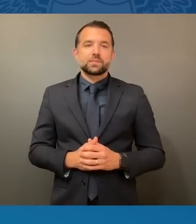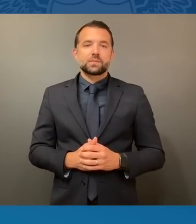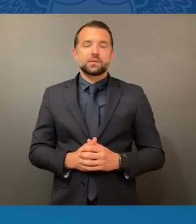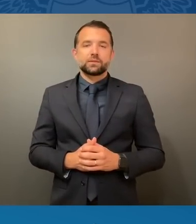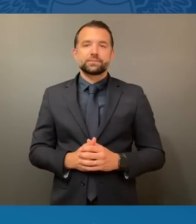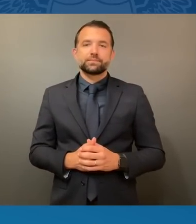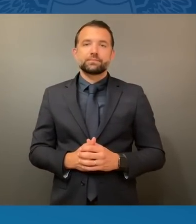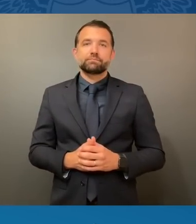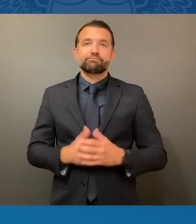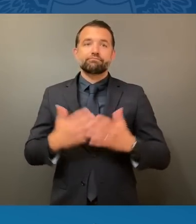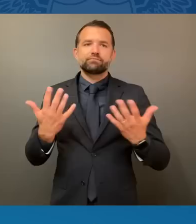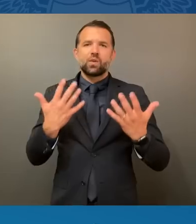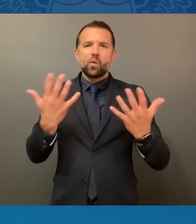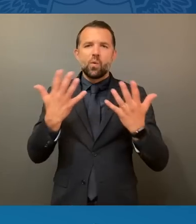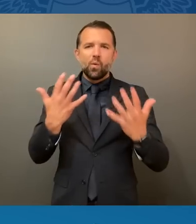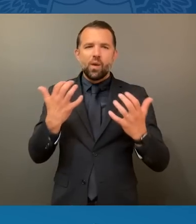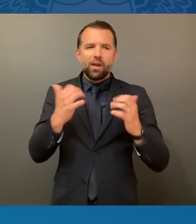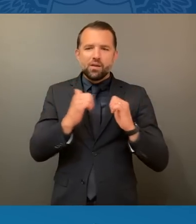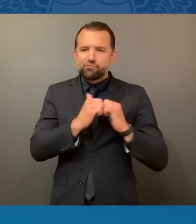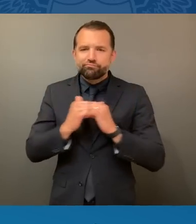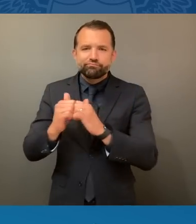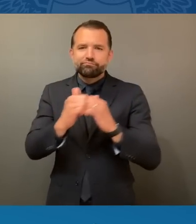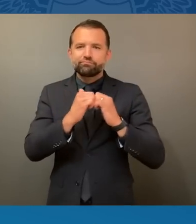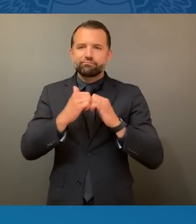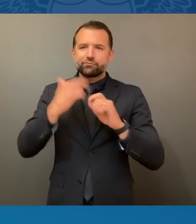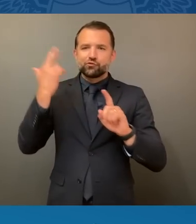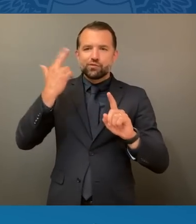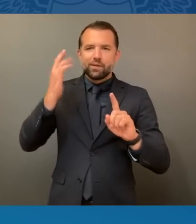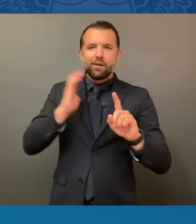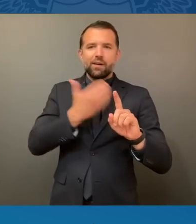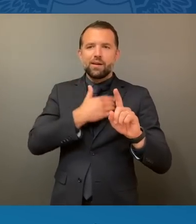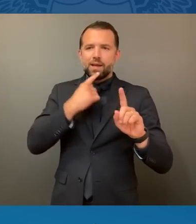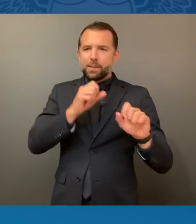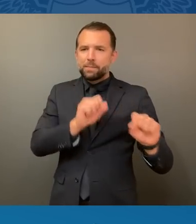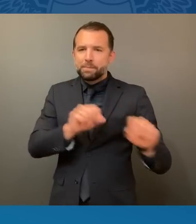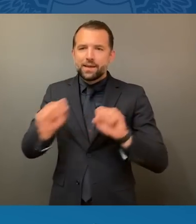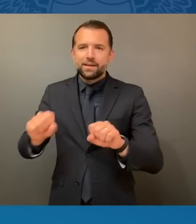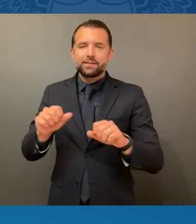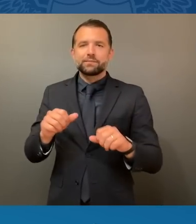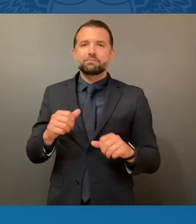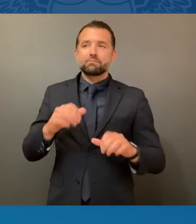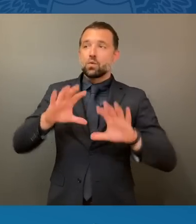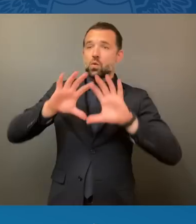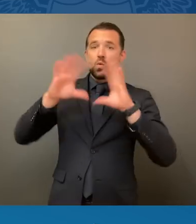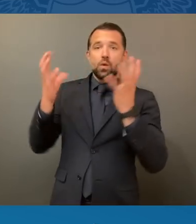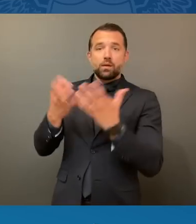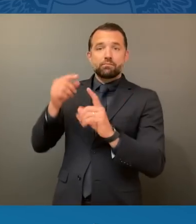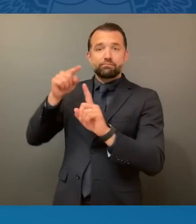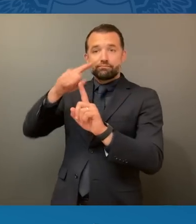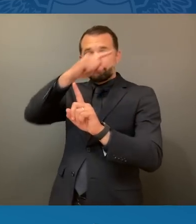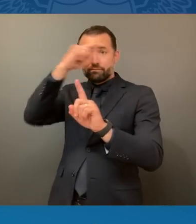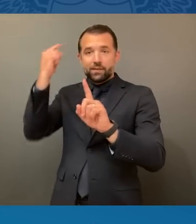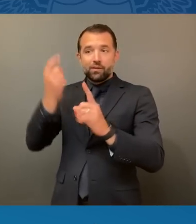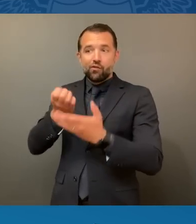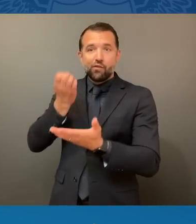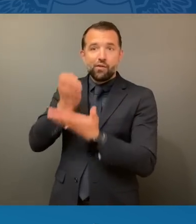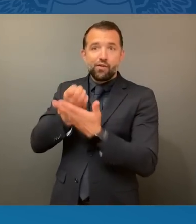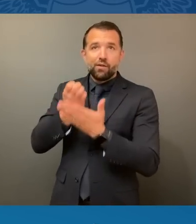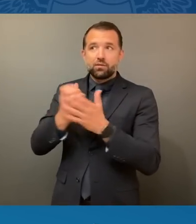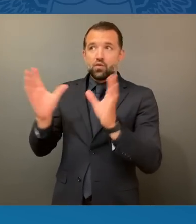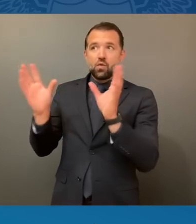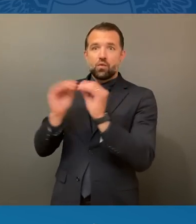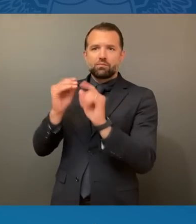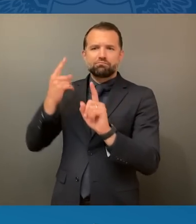and realizing our true potentials. The Global Black Economic Forum exists because we're global